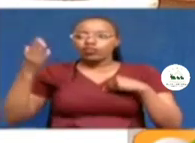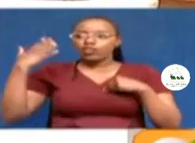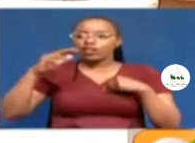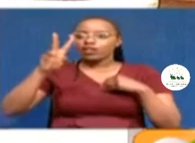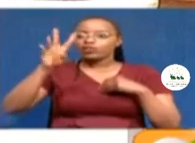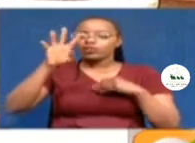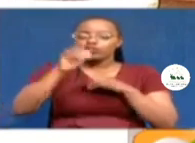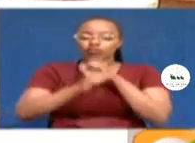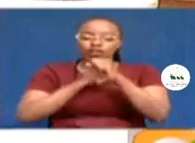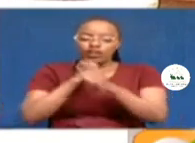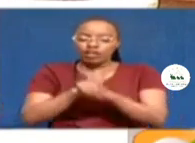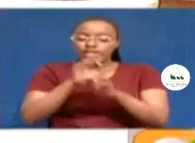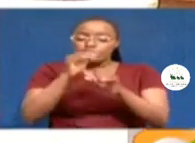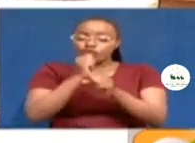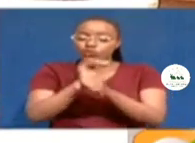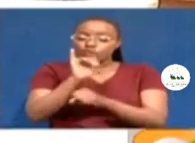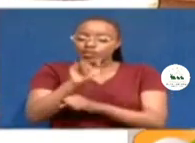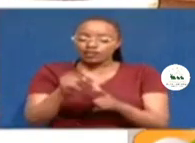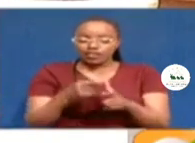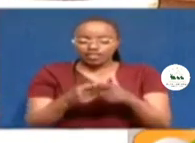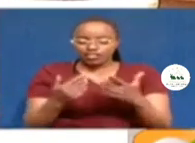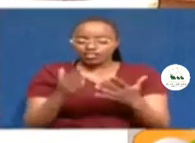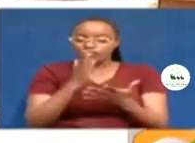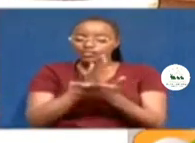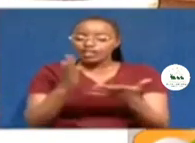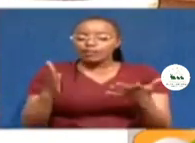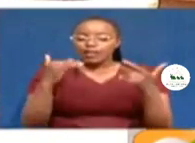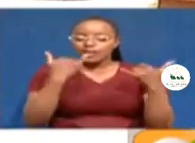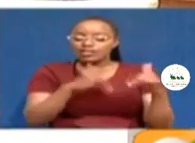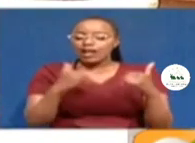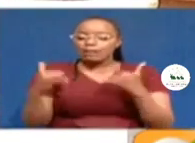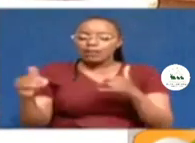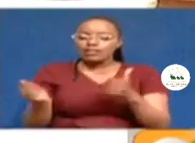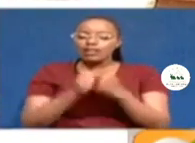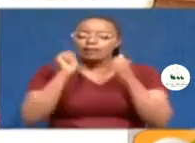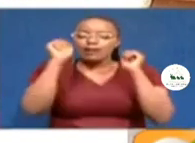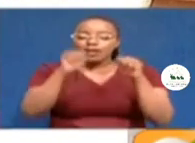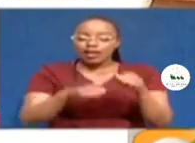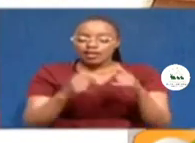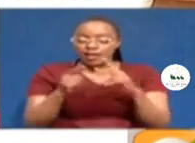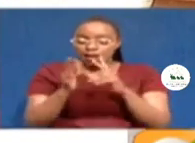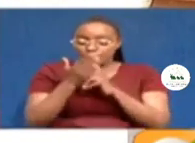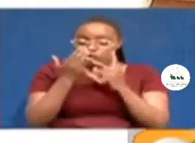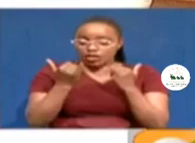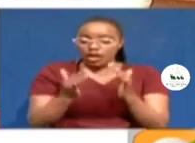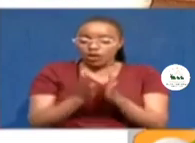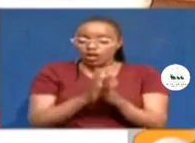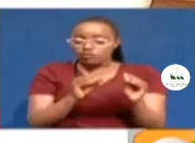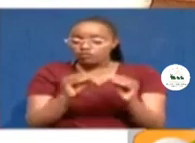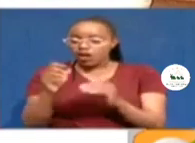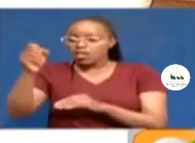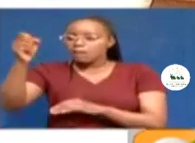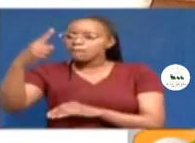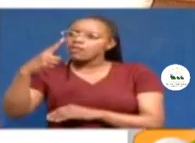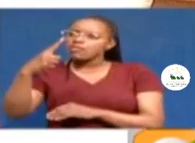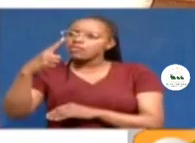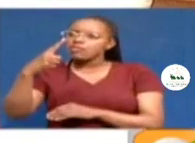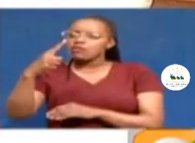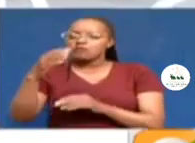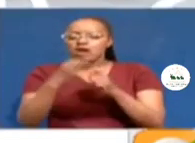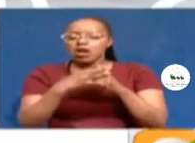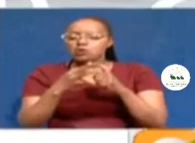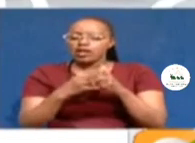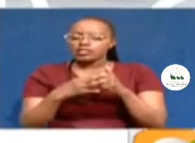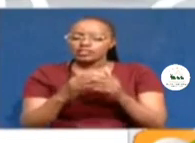24 years. If we do that, something dramatic may happen between now and the month of